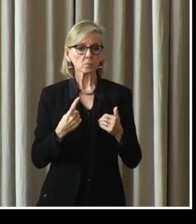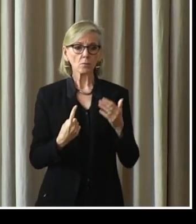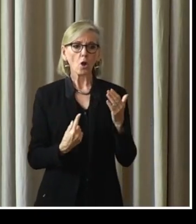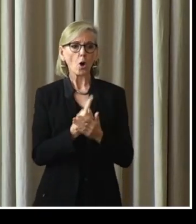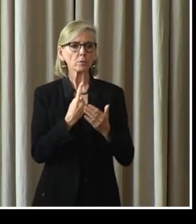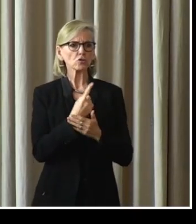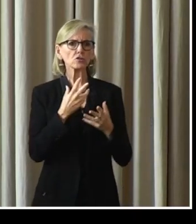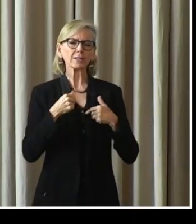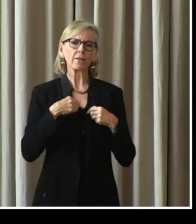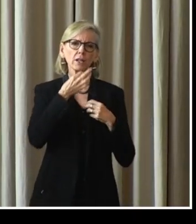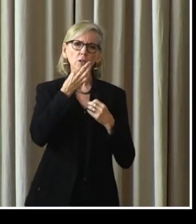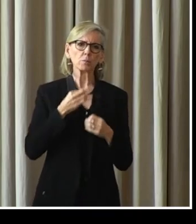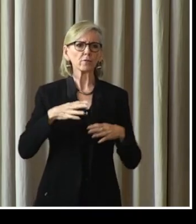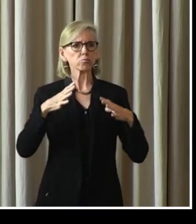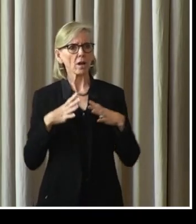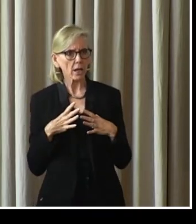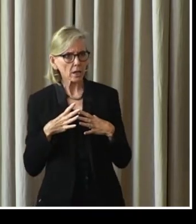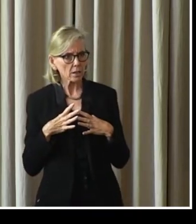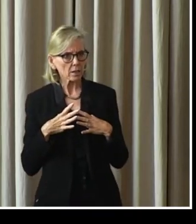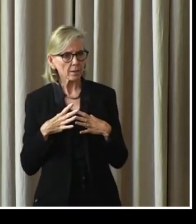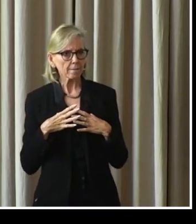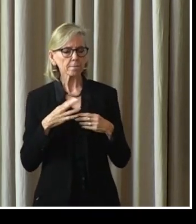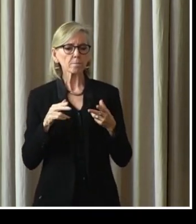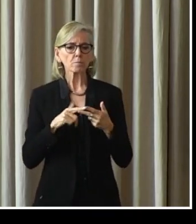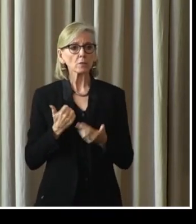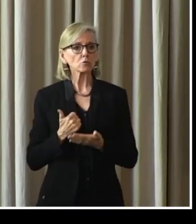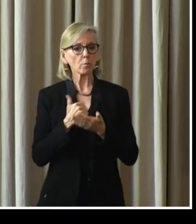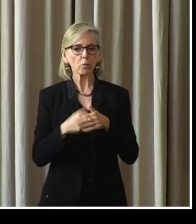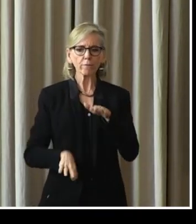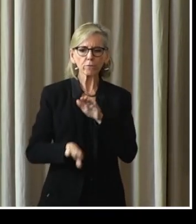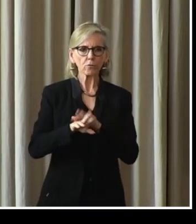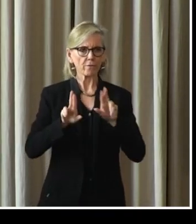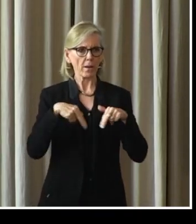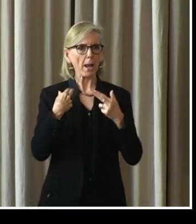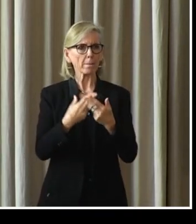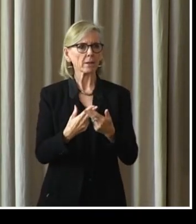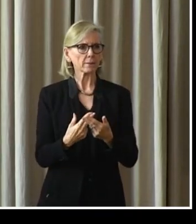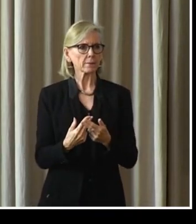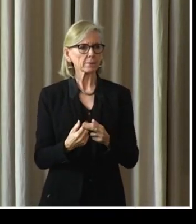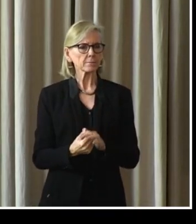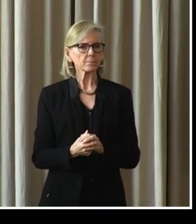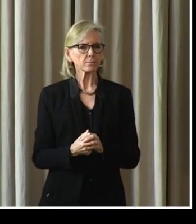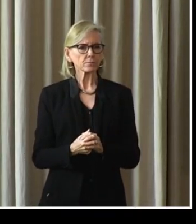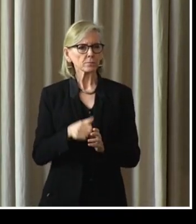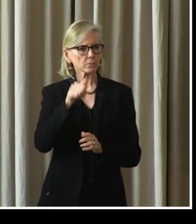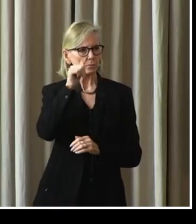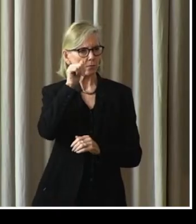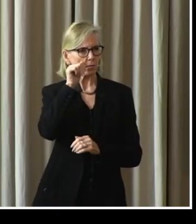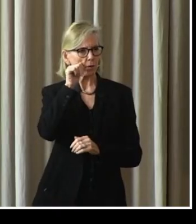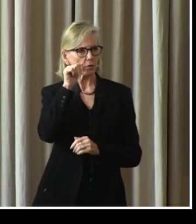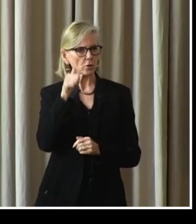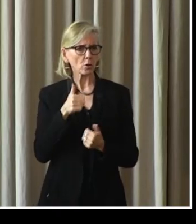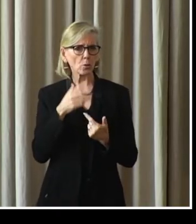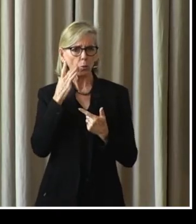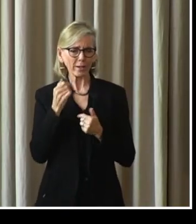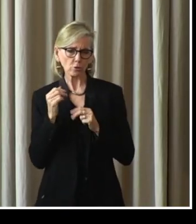opportunities to take a break, support for whole families. As you would well know, the impact of caring